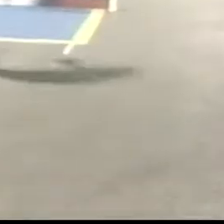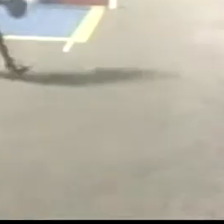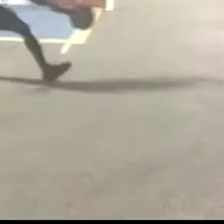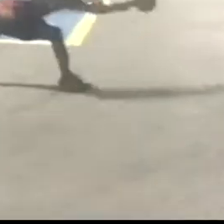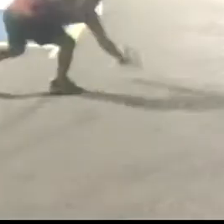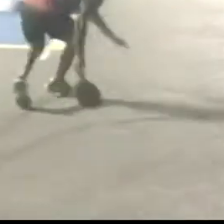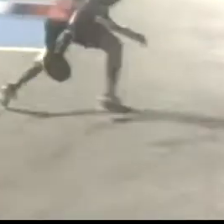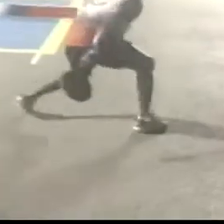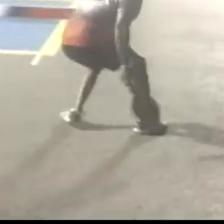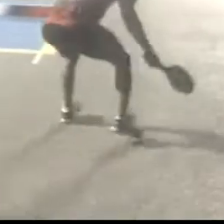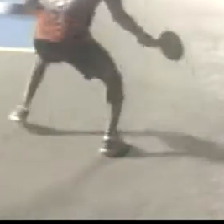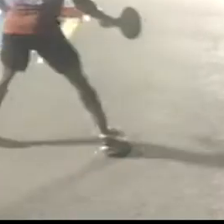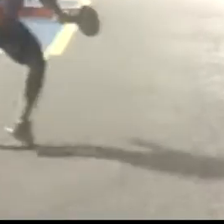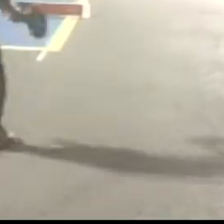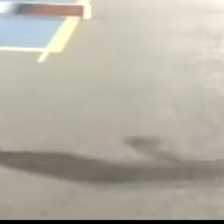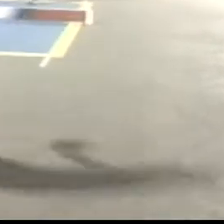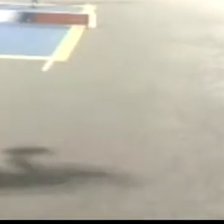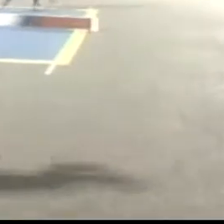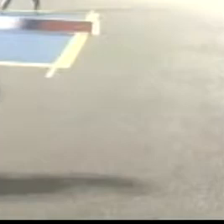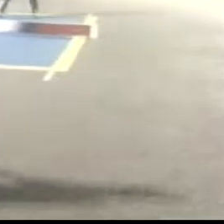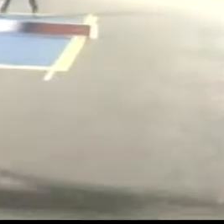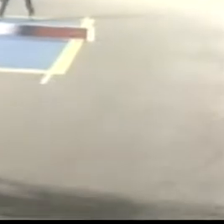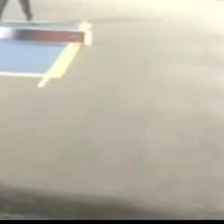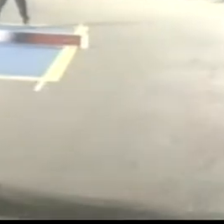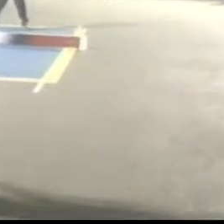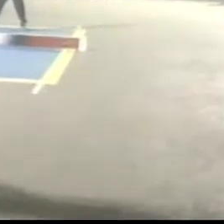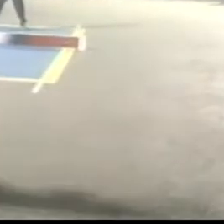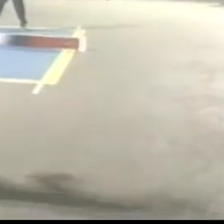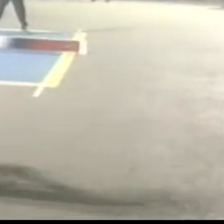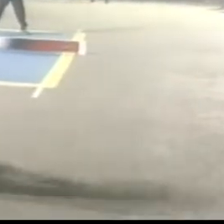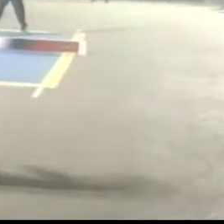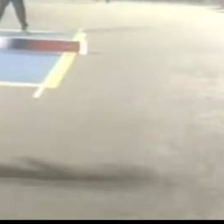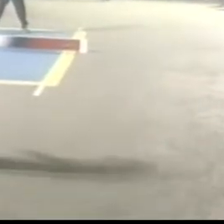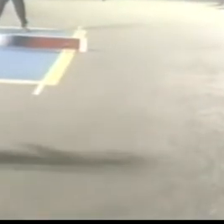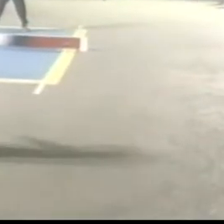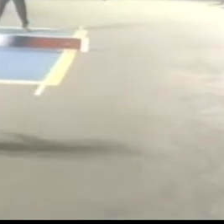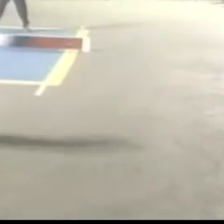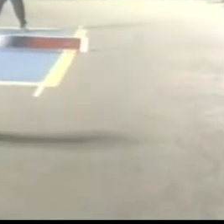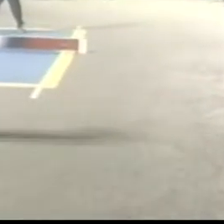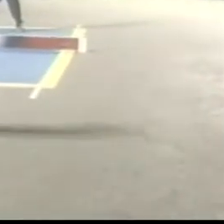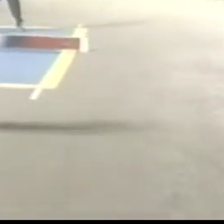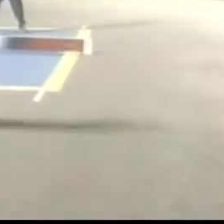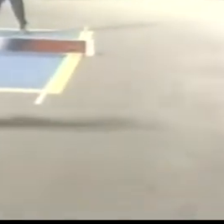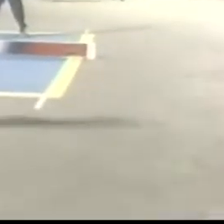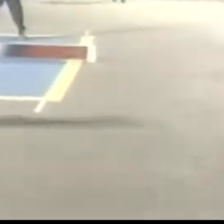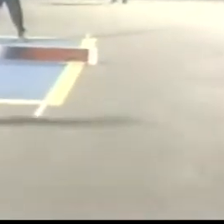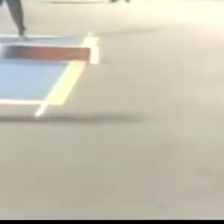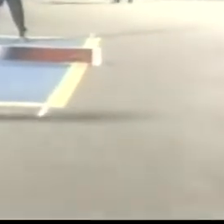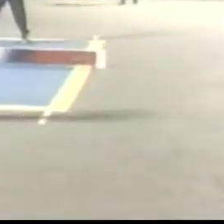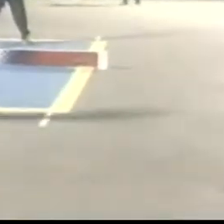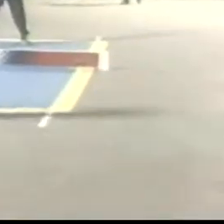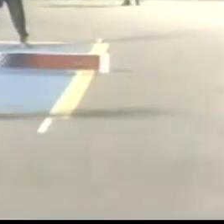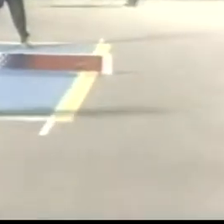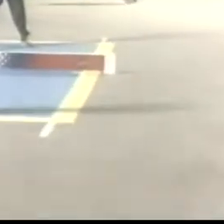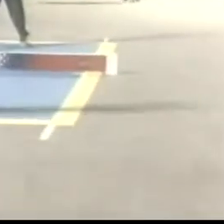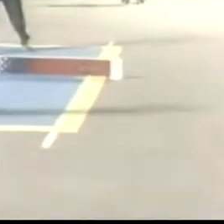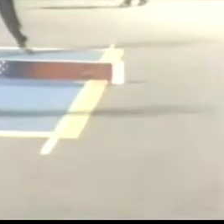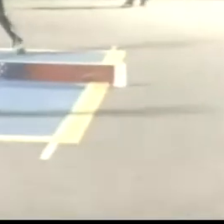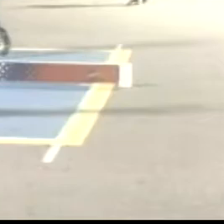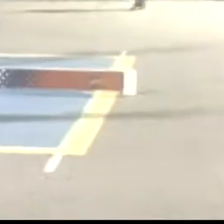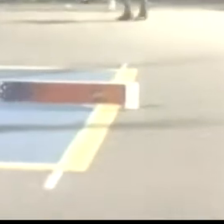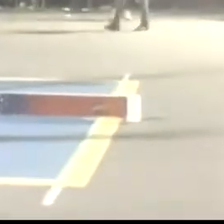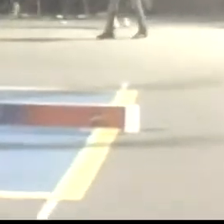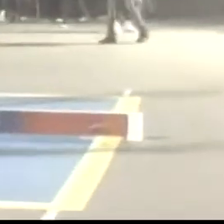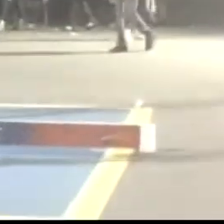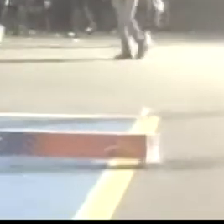the $500 top prize. Now, in the one-day format, White had drawn a bye in the round of 64, disposed of